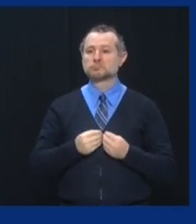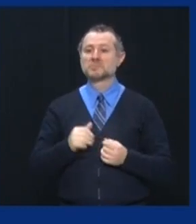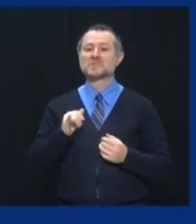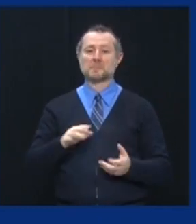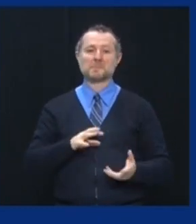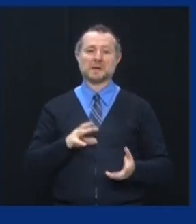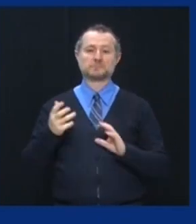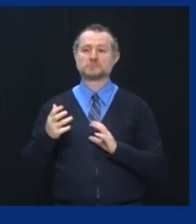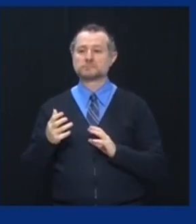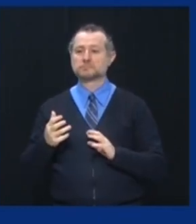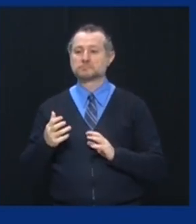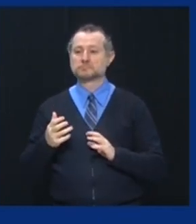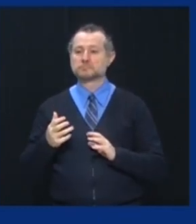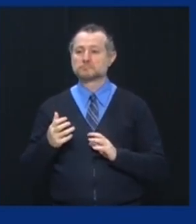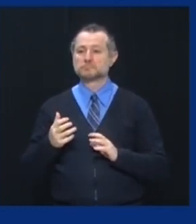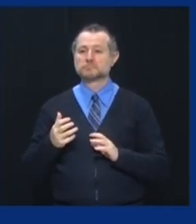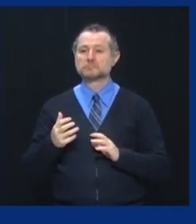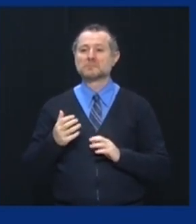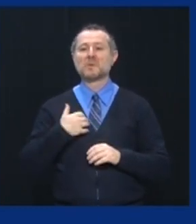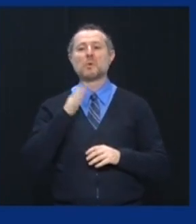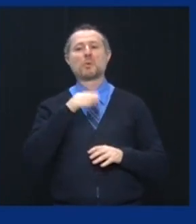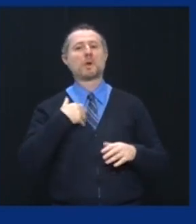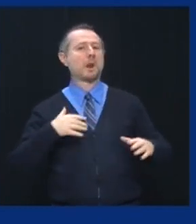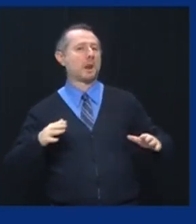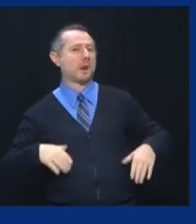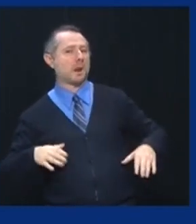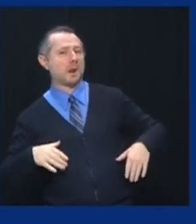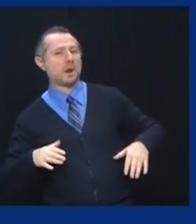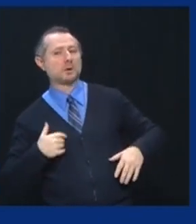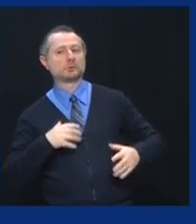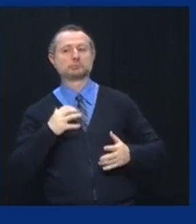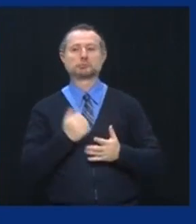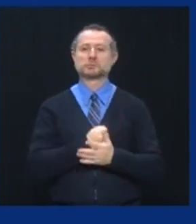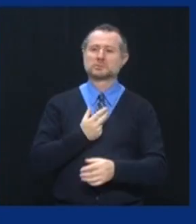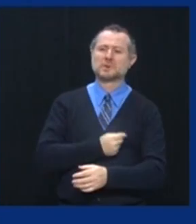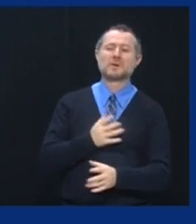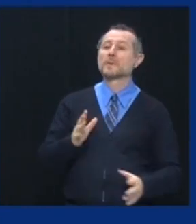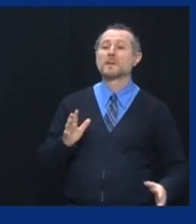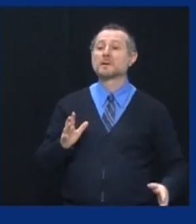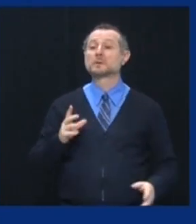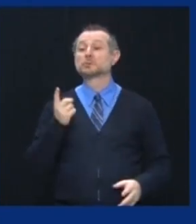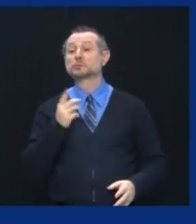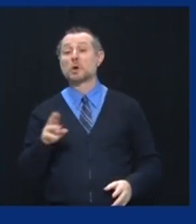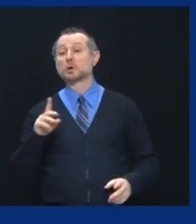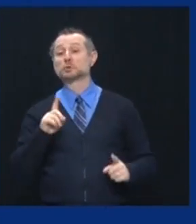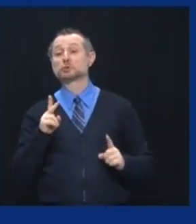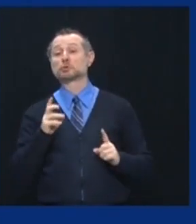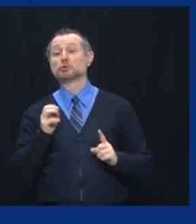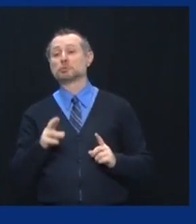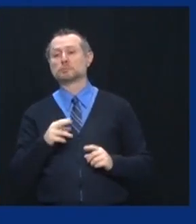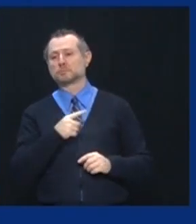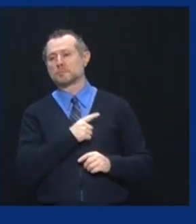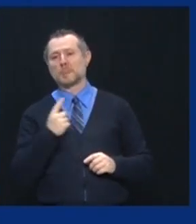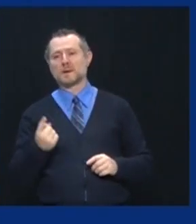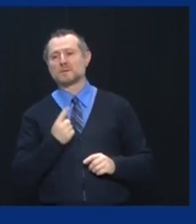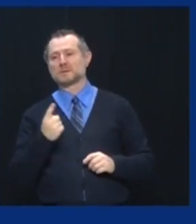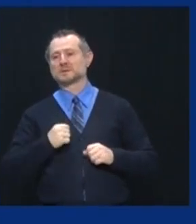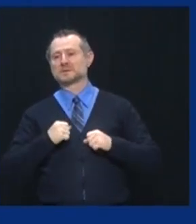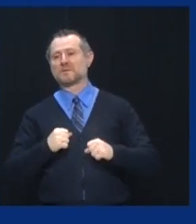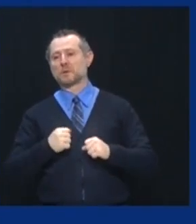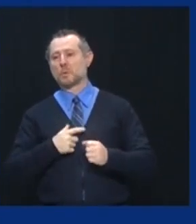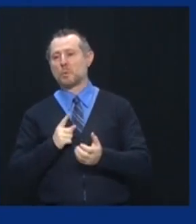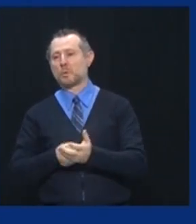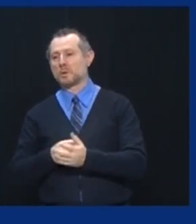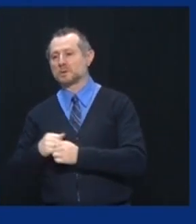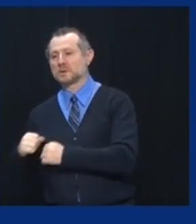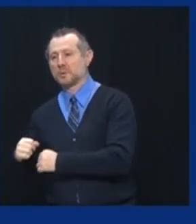to do it, you know. Dr. Zucker is the great defender of the hospitals, being as he's the doctor. So I'll ask